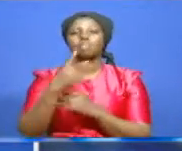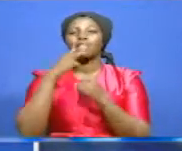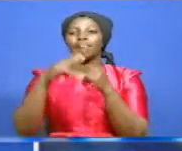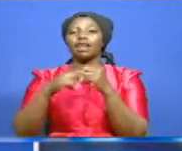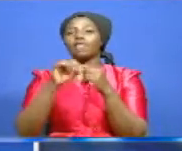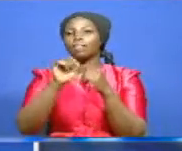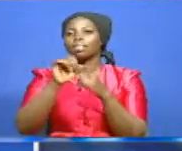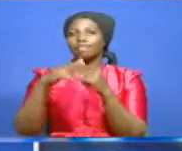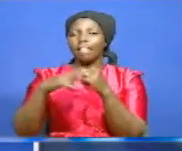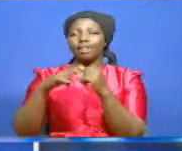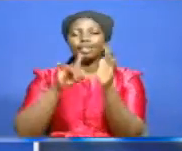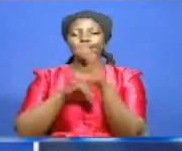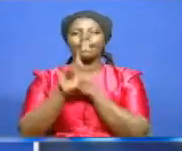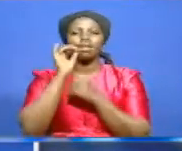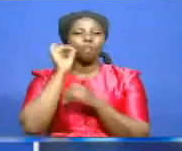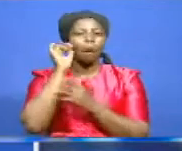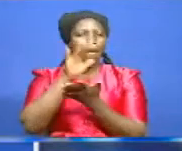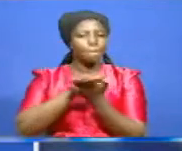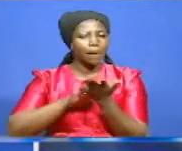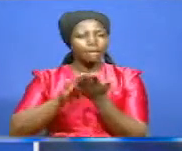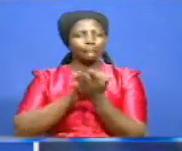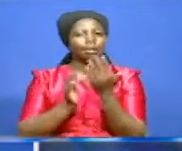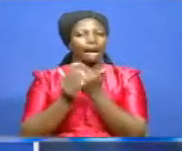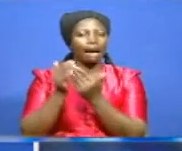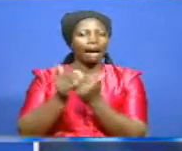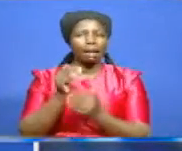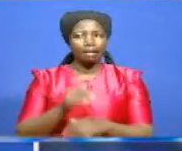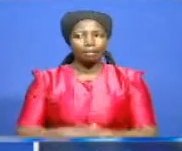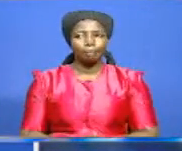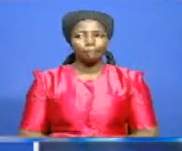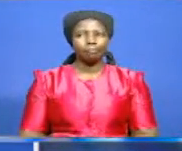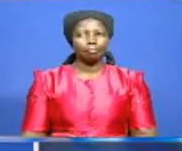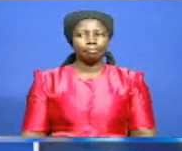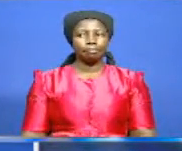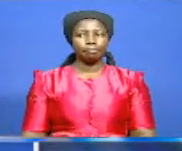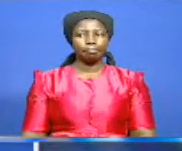5,757 are on home-based isolation and home care.